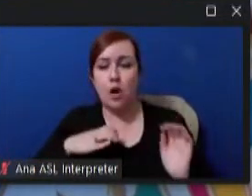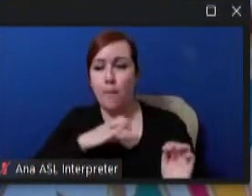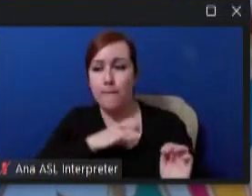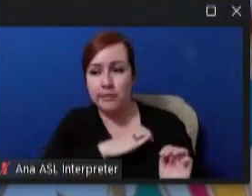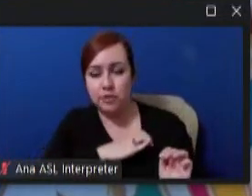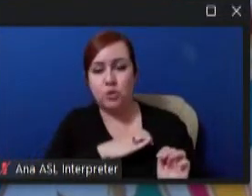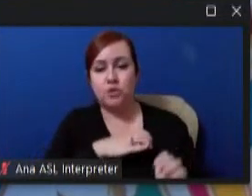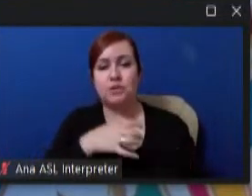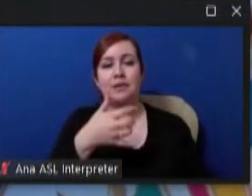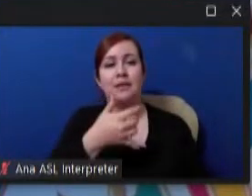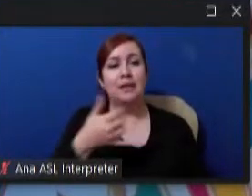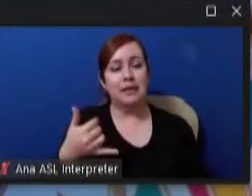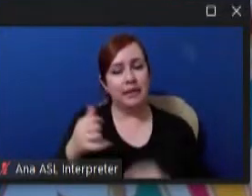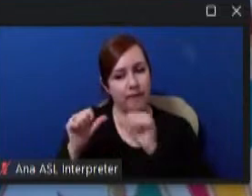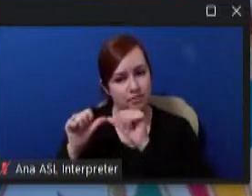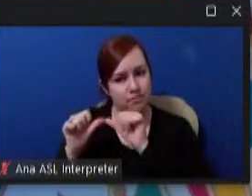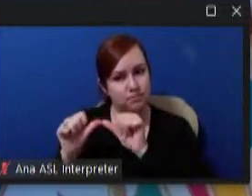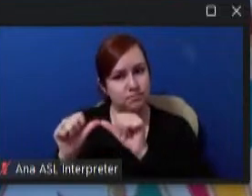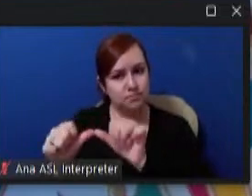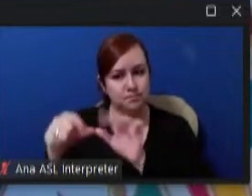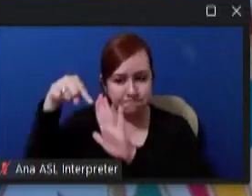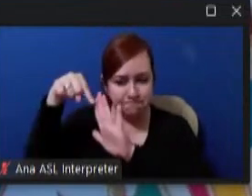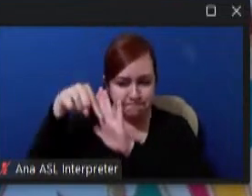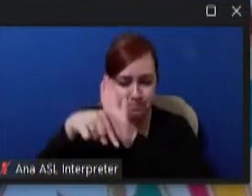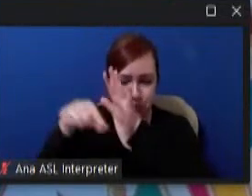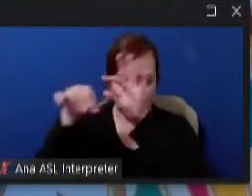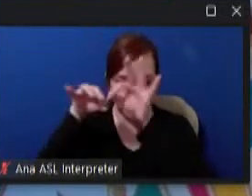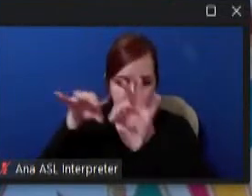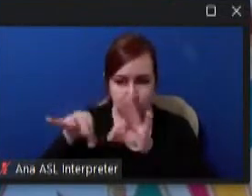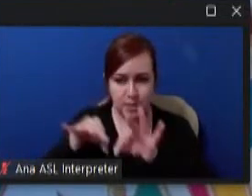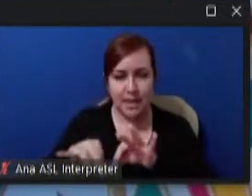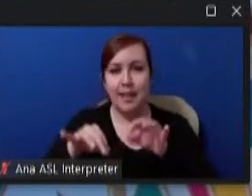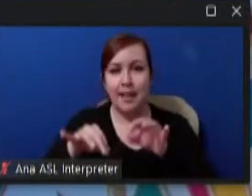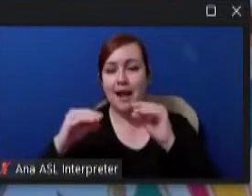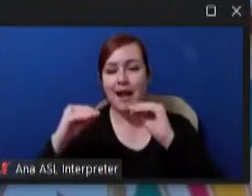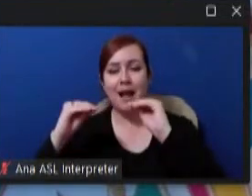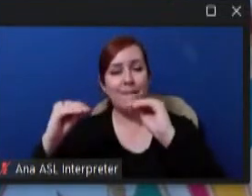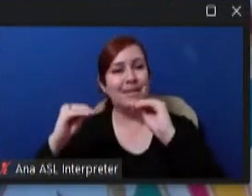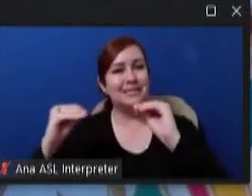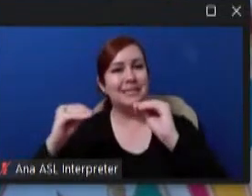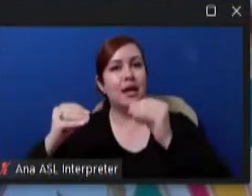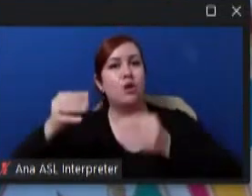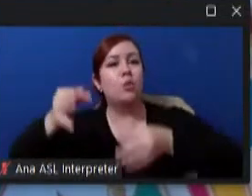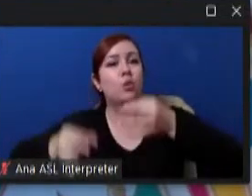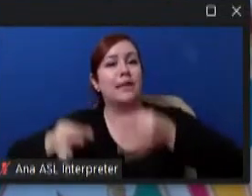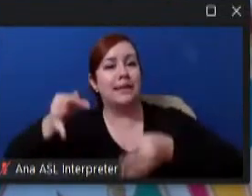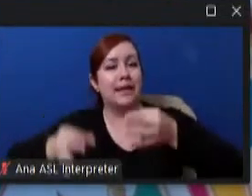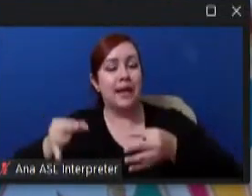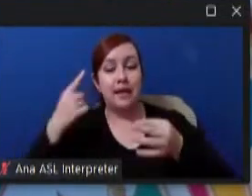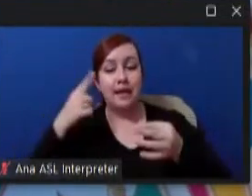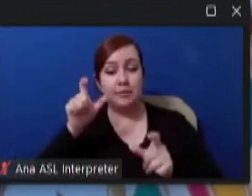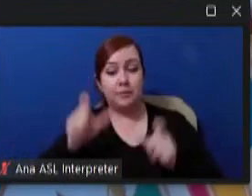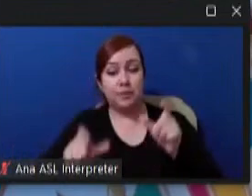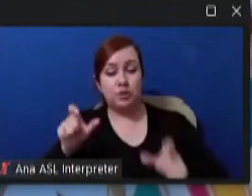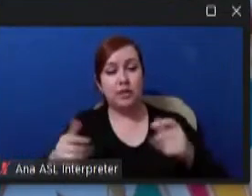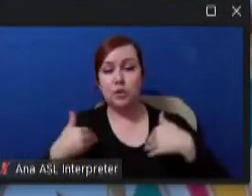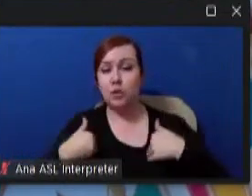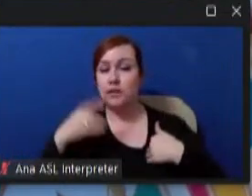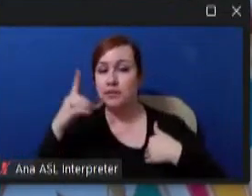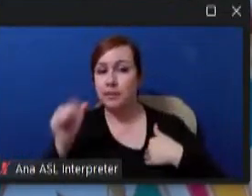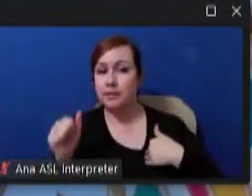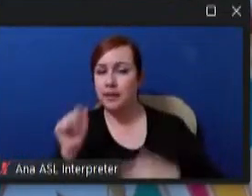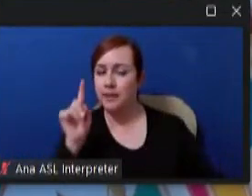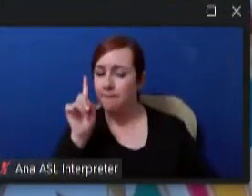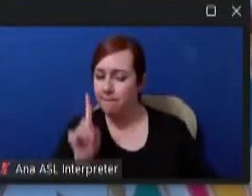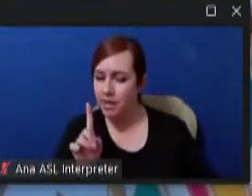Thus far, the Commission's focus has been, and we continue to deepen that, is the legal capacity